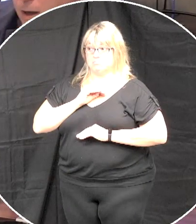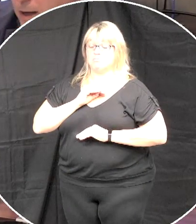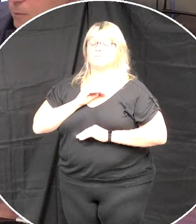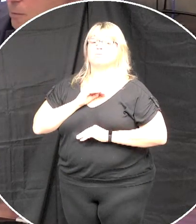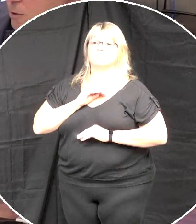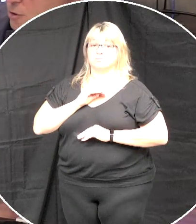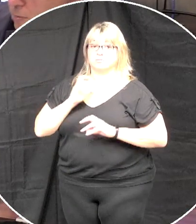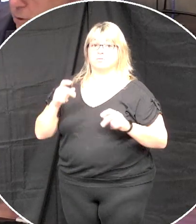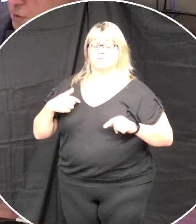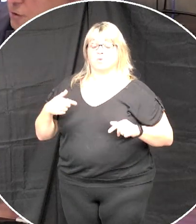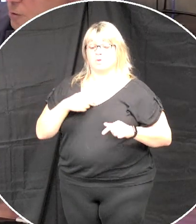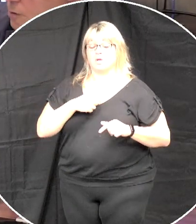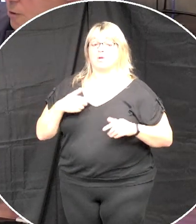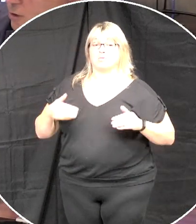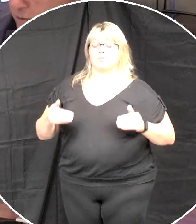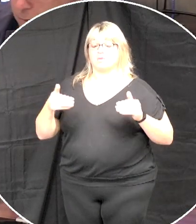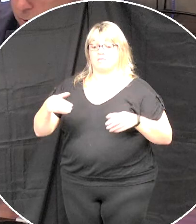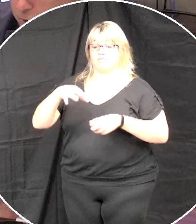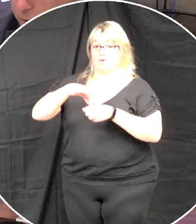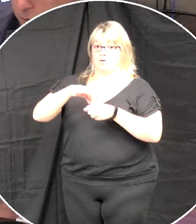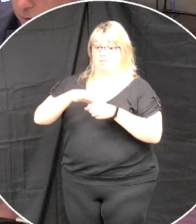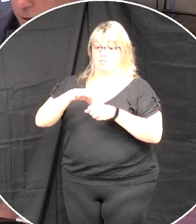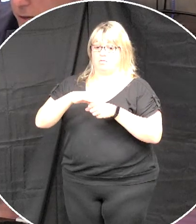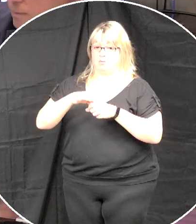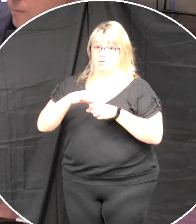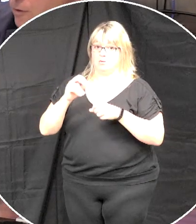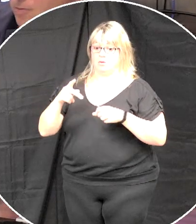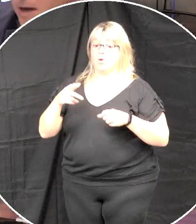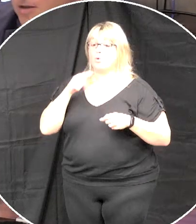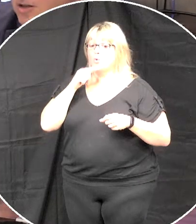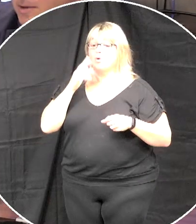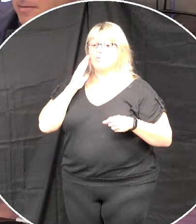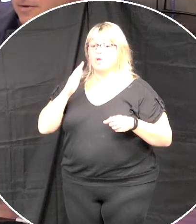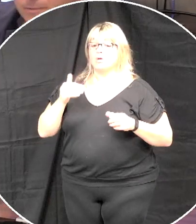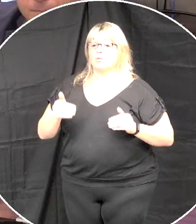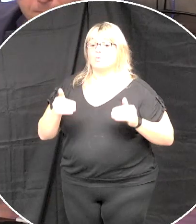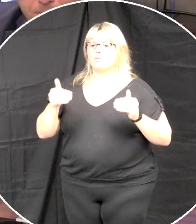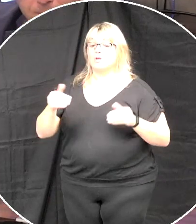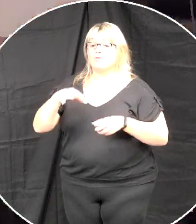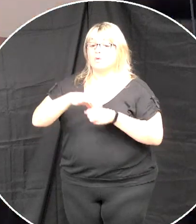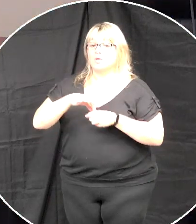we'll put this to a motion. So we're going to request a motion for this policy amendment.